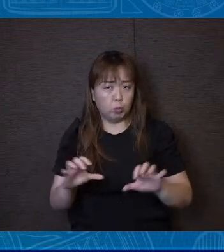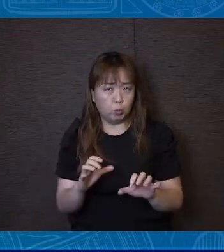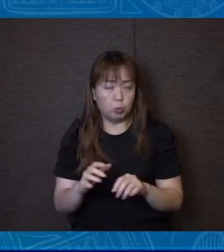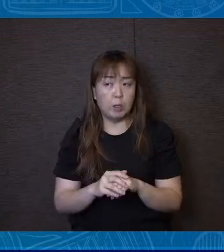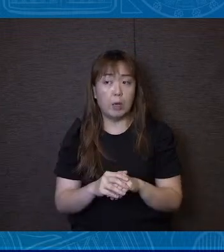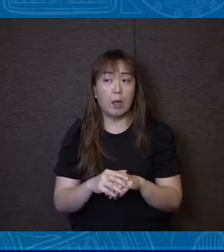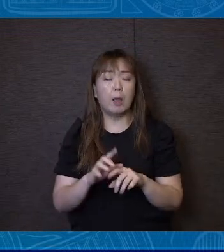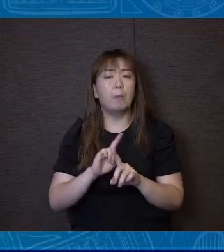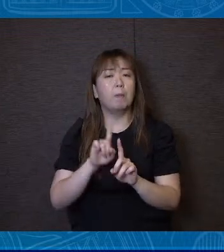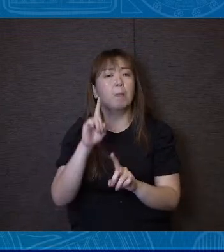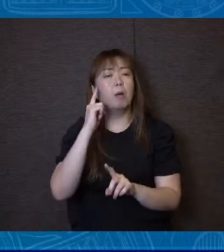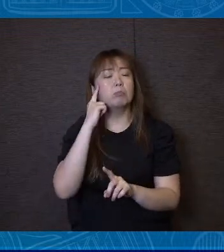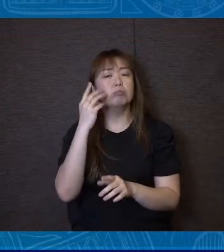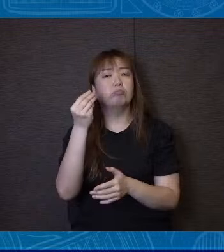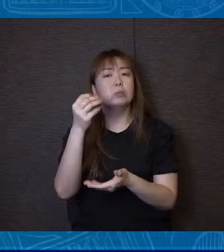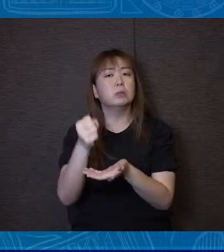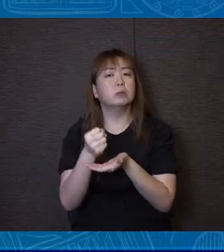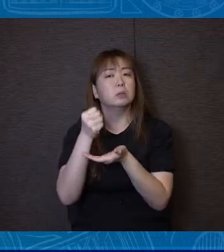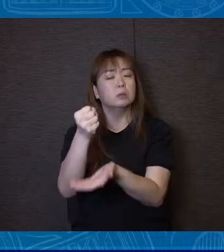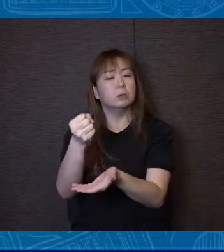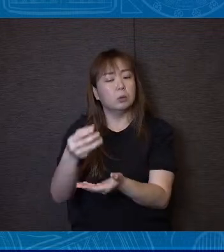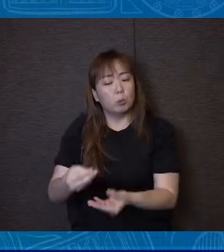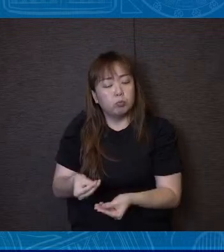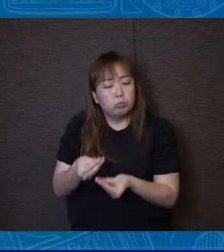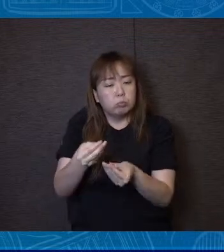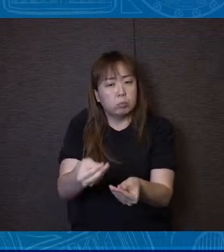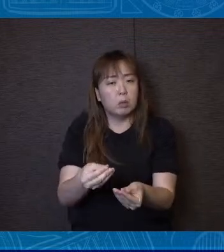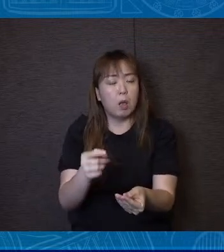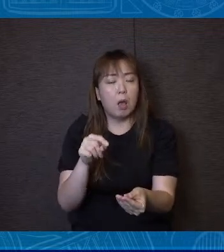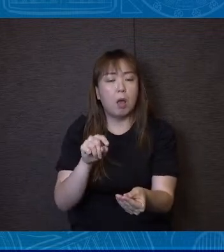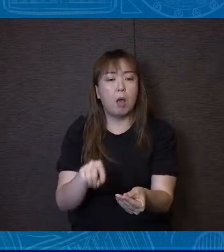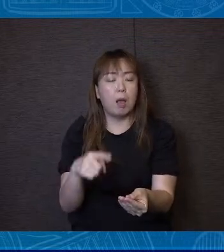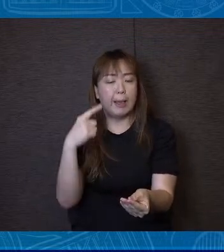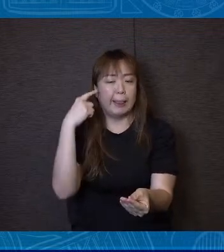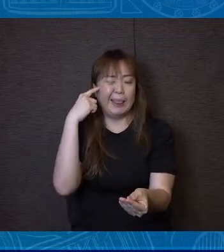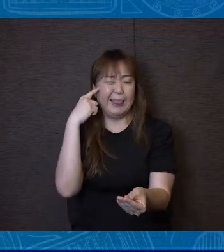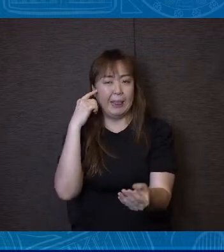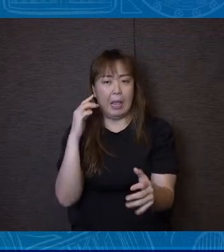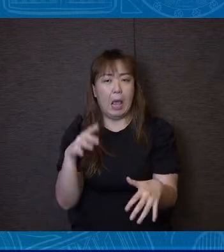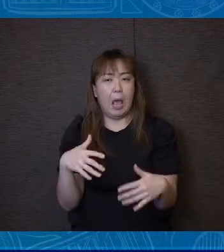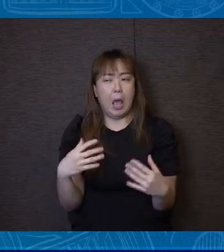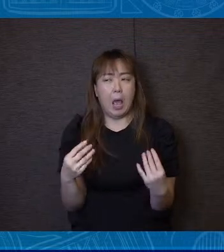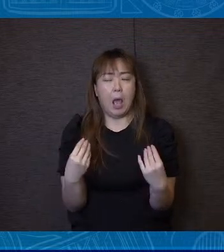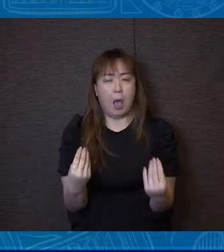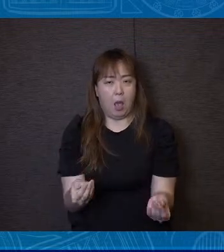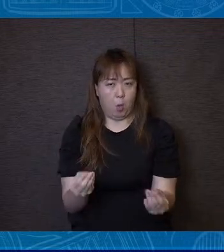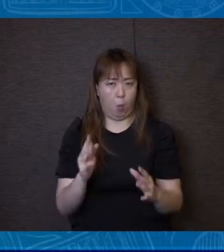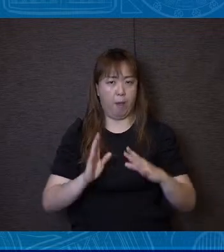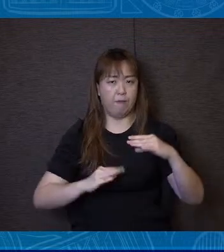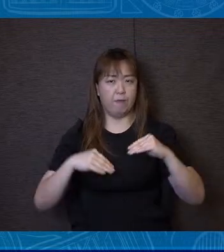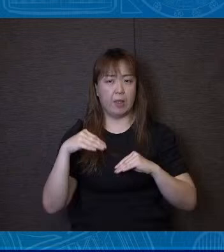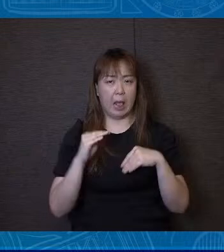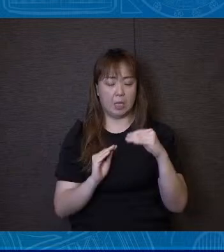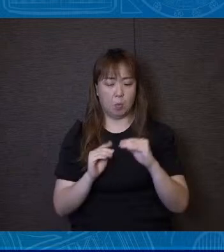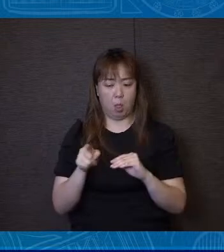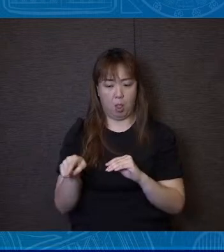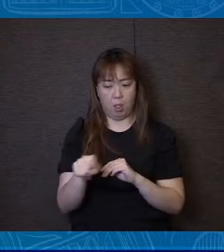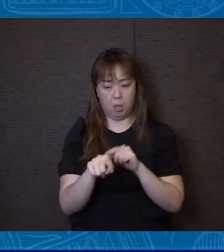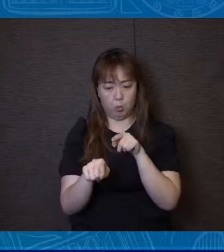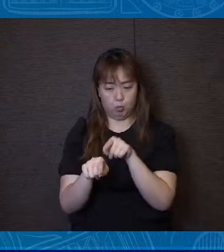know, for donors, we often wonder how, you know, how flexible are you